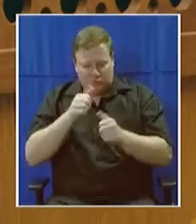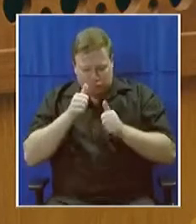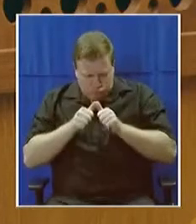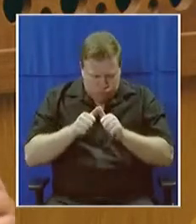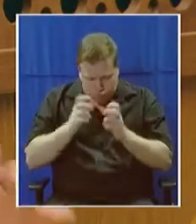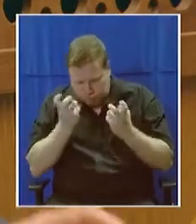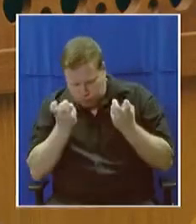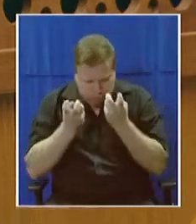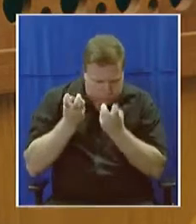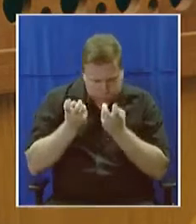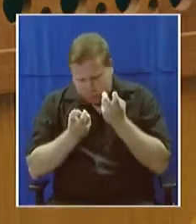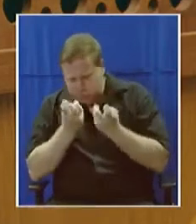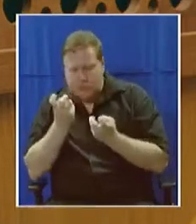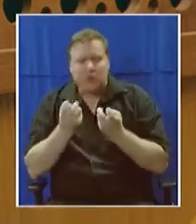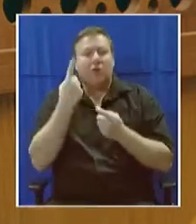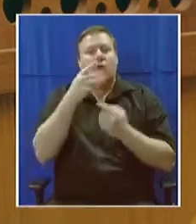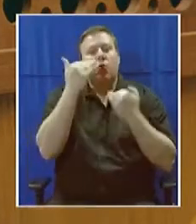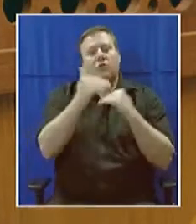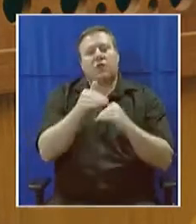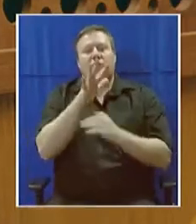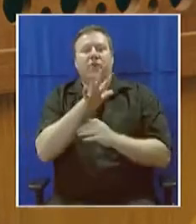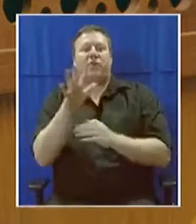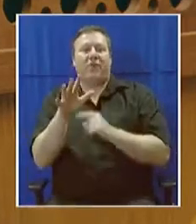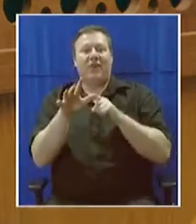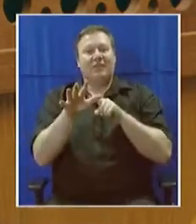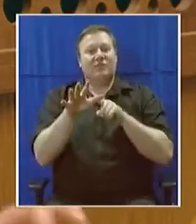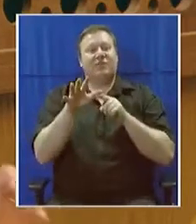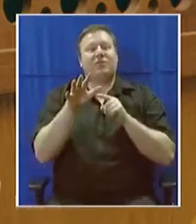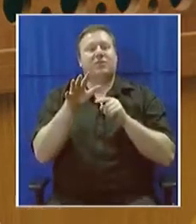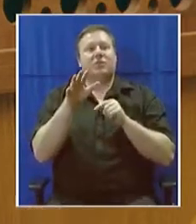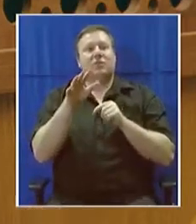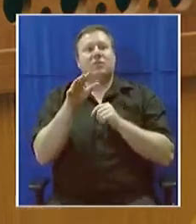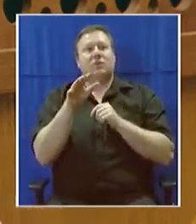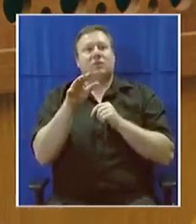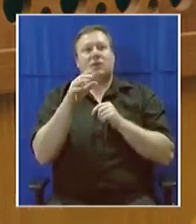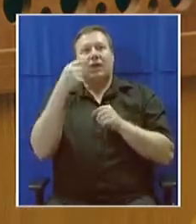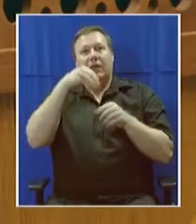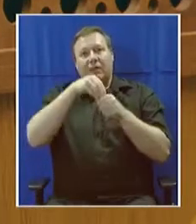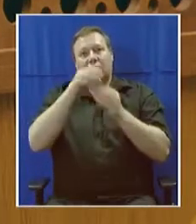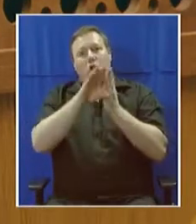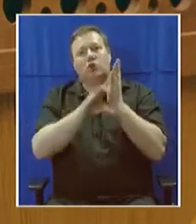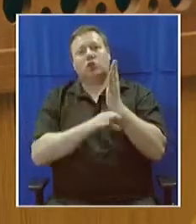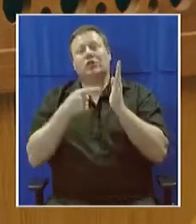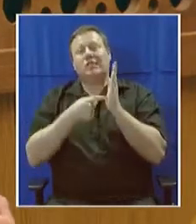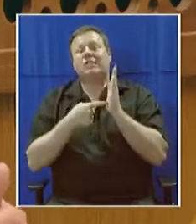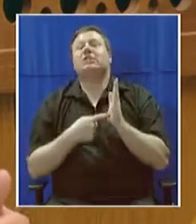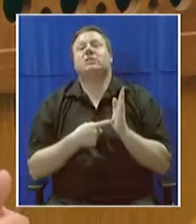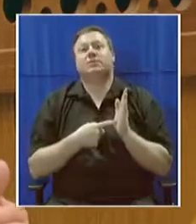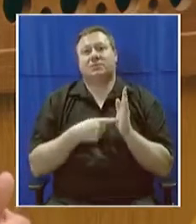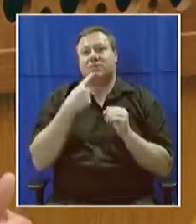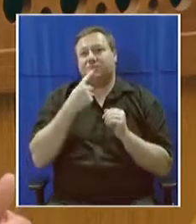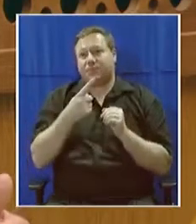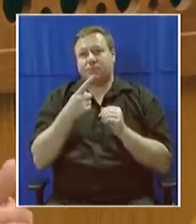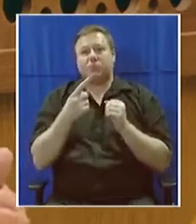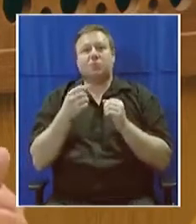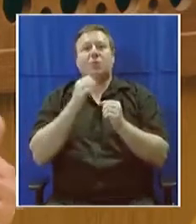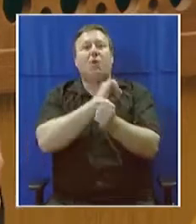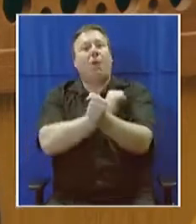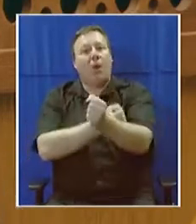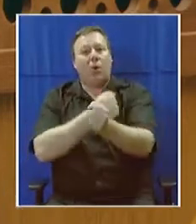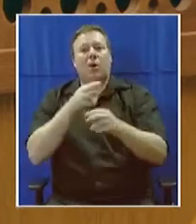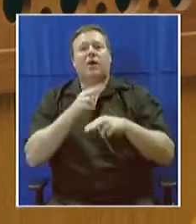in terms of Section 55(1) of the Constitution. This states categorically the powers of the National Assembly,